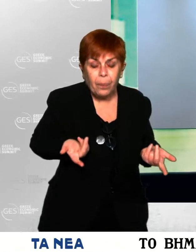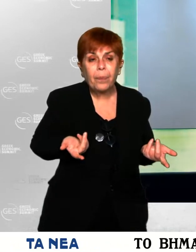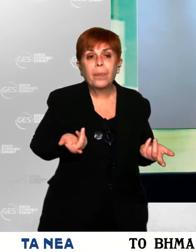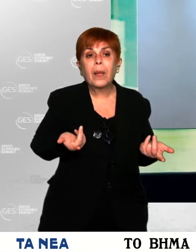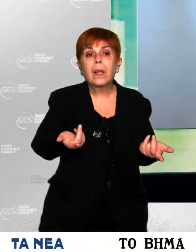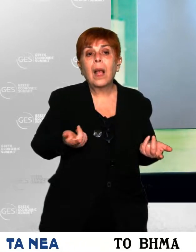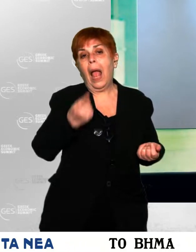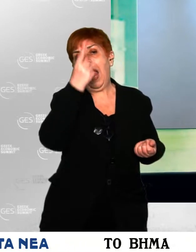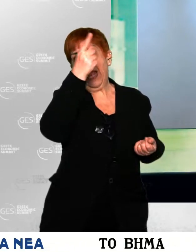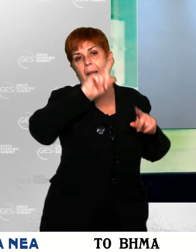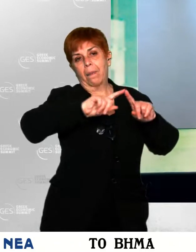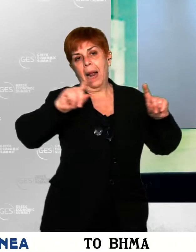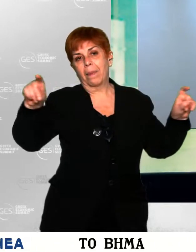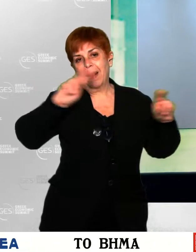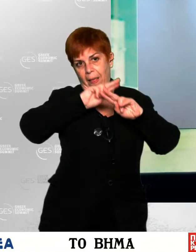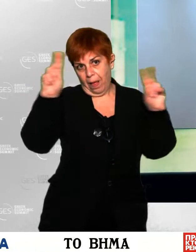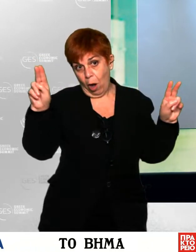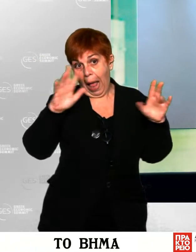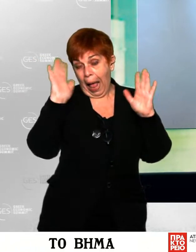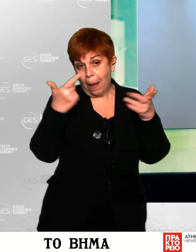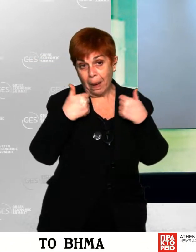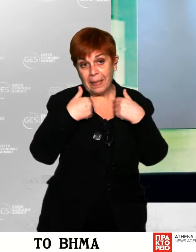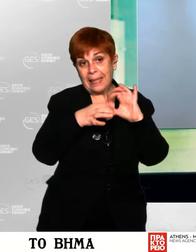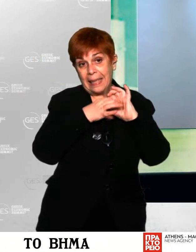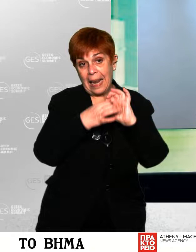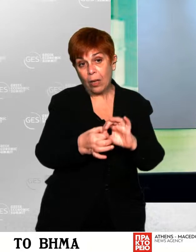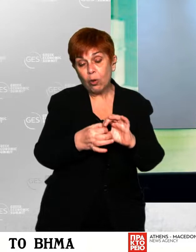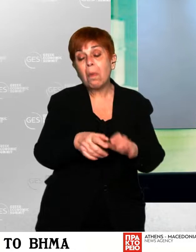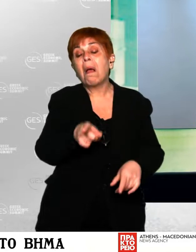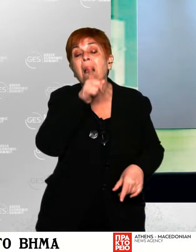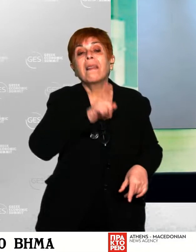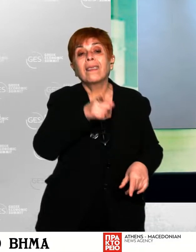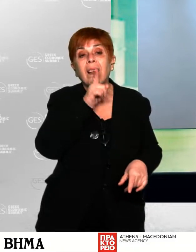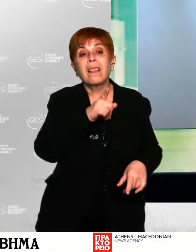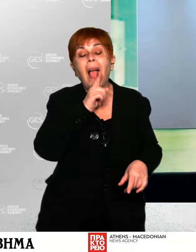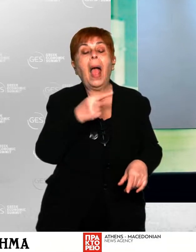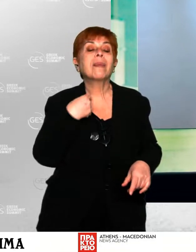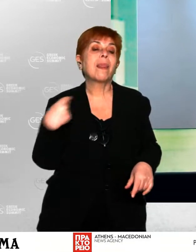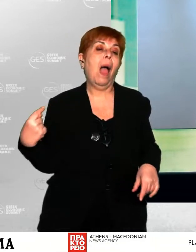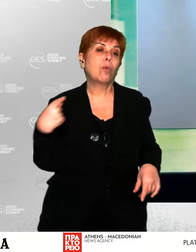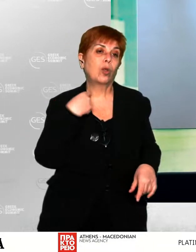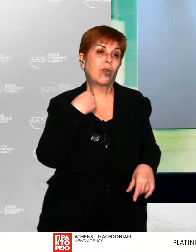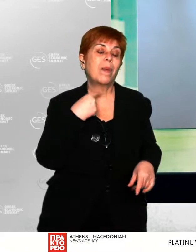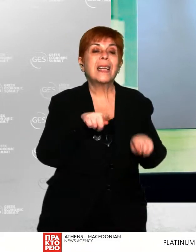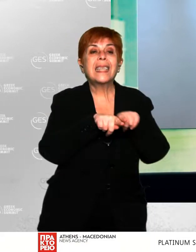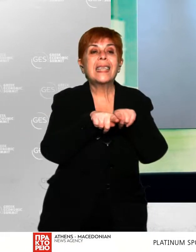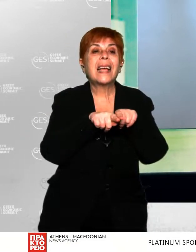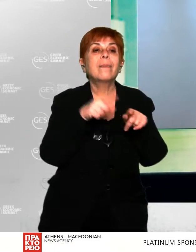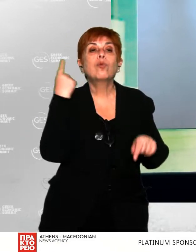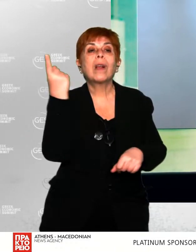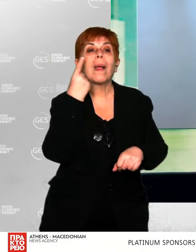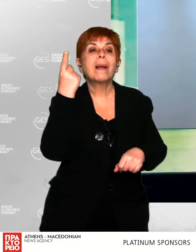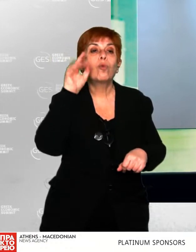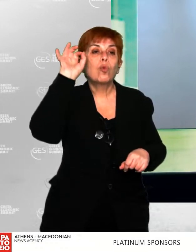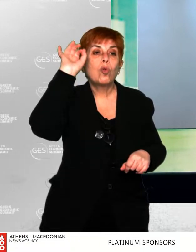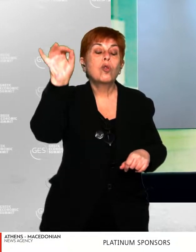just continue more or less with business as usual, we will fail with the climate goals, that's for sure. So massive investments are needed. And